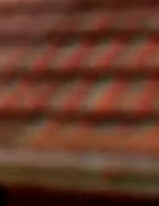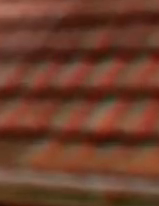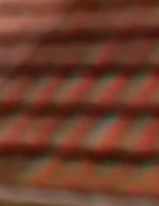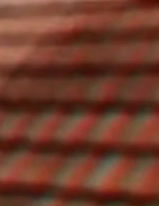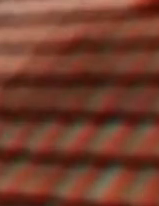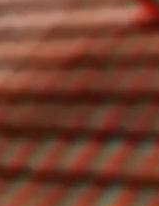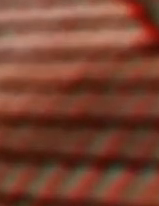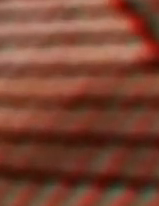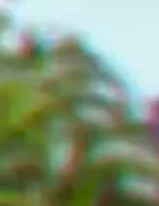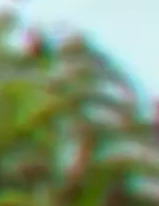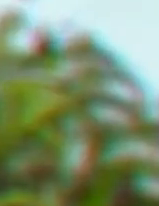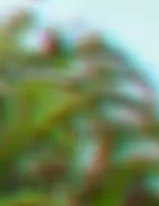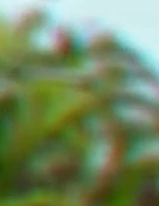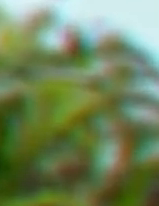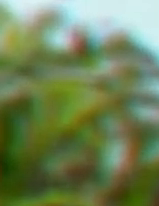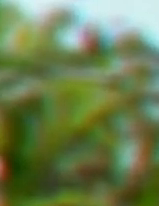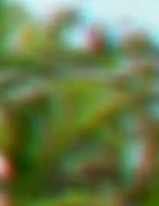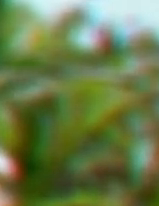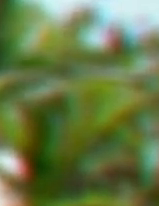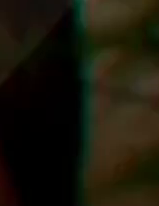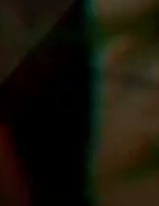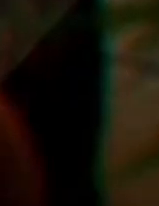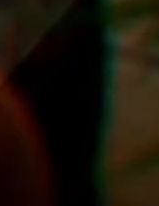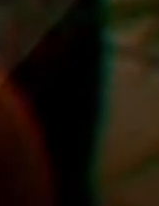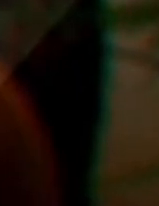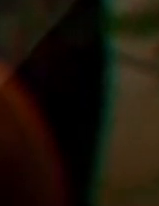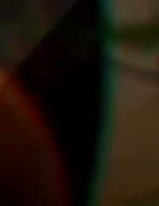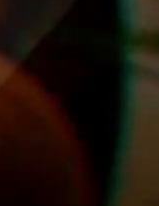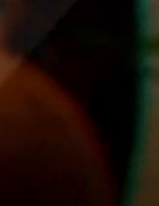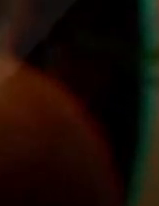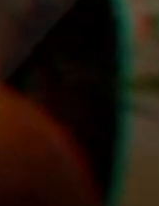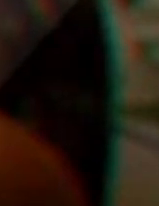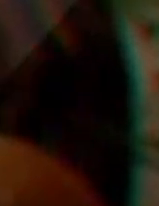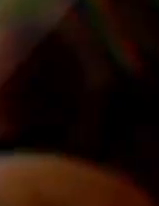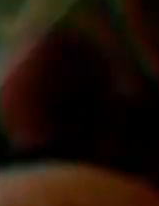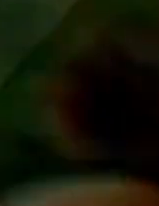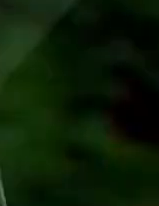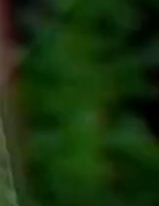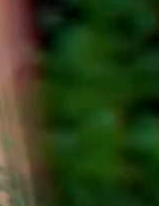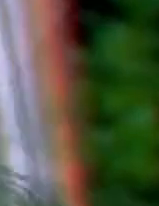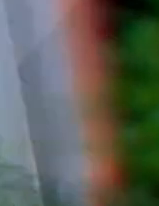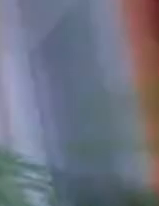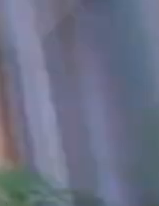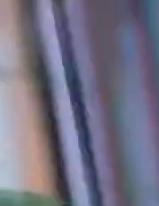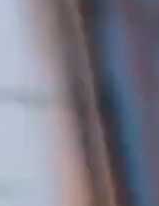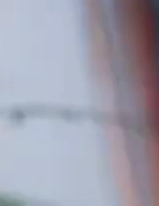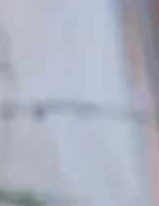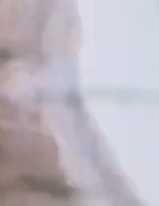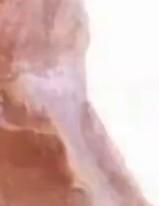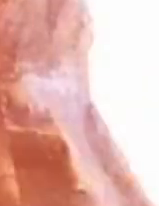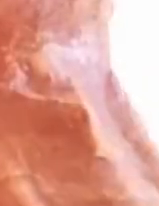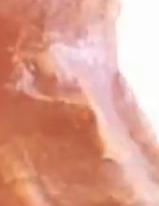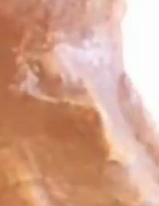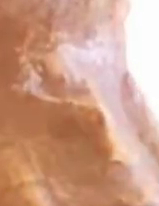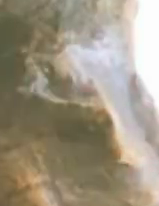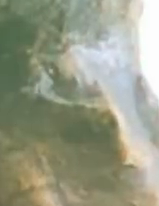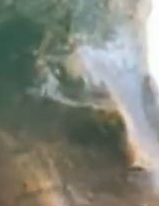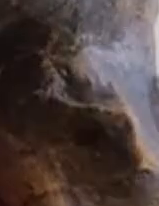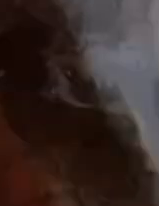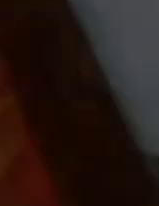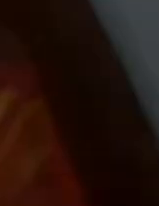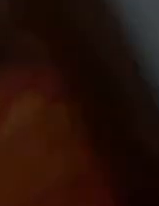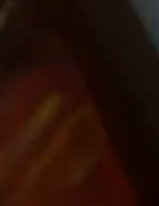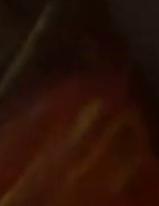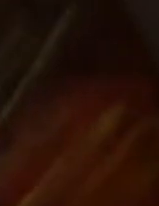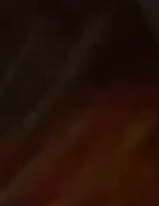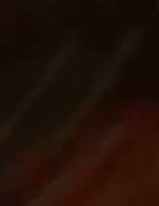Luxury redefined at Seasand Hotel as you indulge in the splendor of elegant living fit for the royalty that